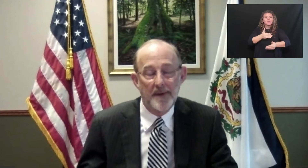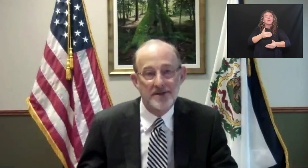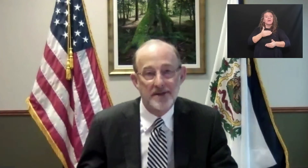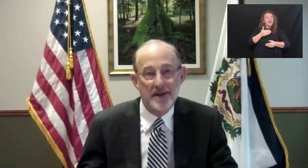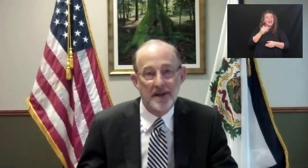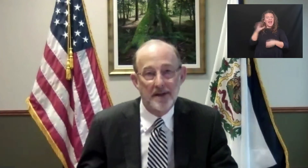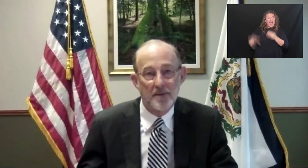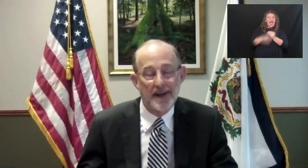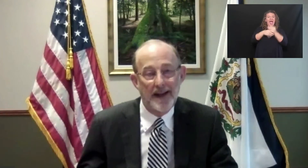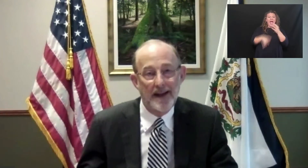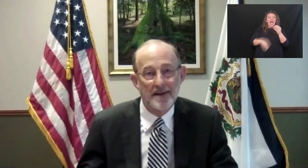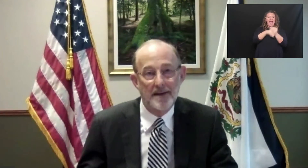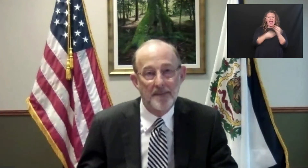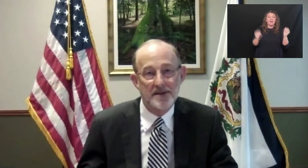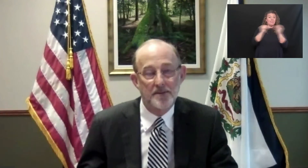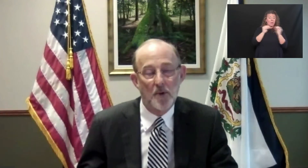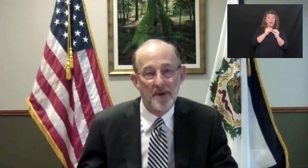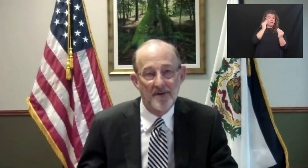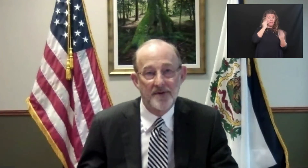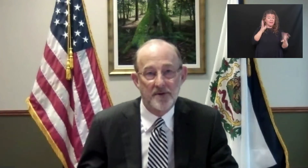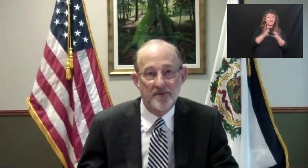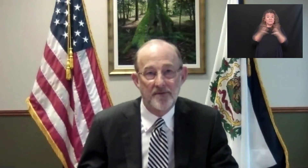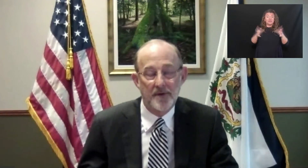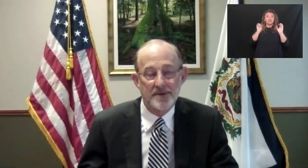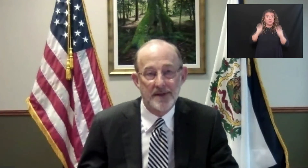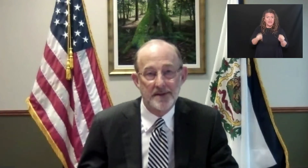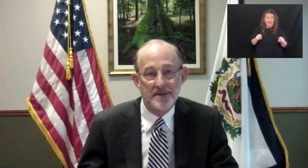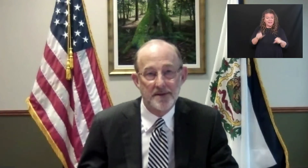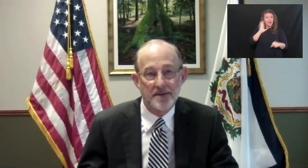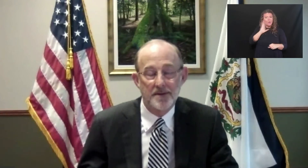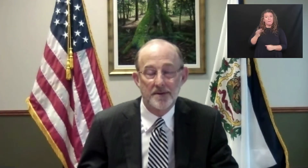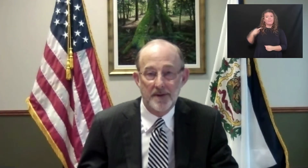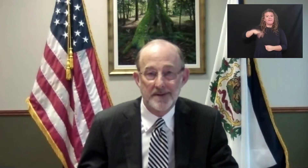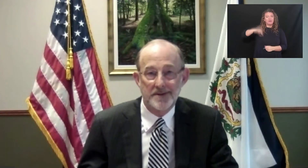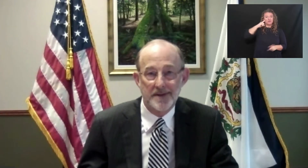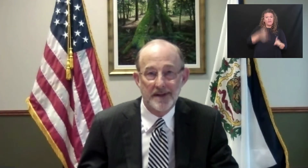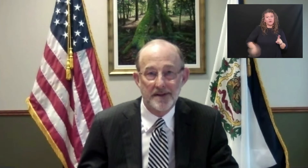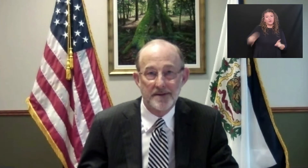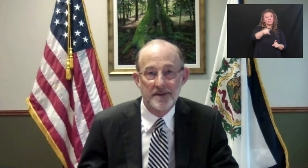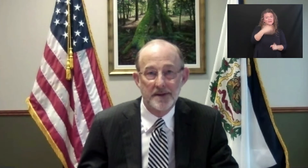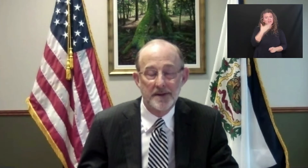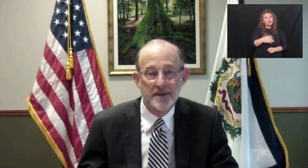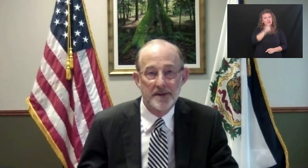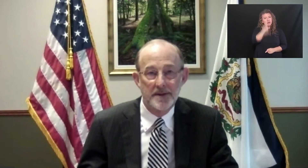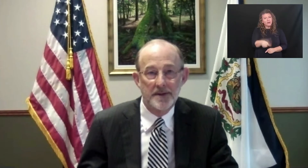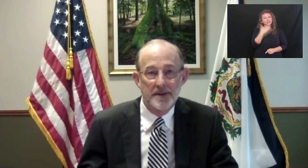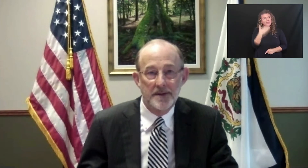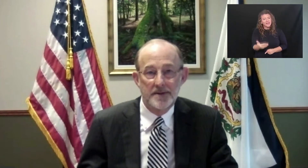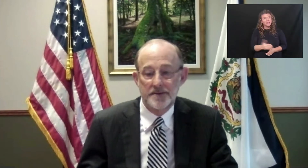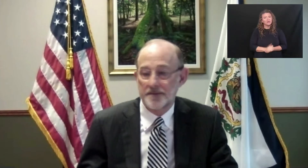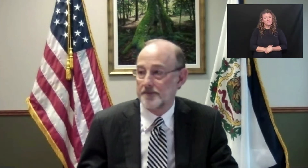it information that we can that makes it more beneficial for folks out there. So good question. Thank you.